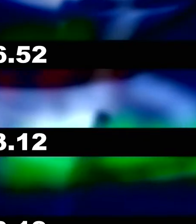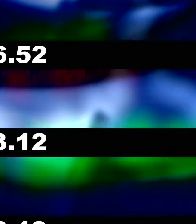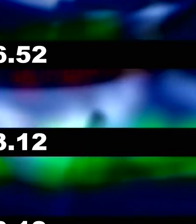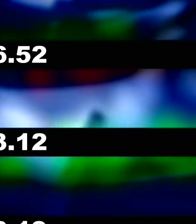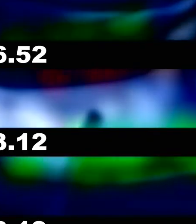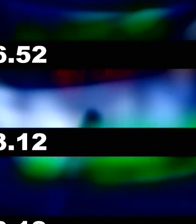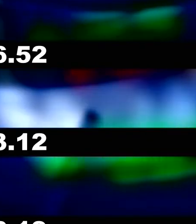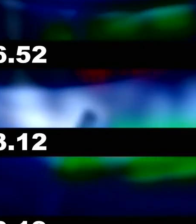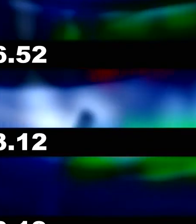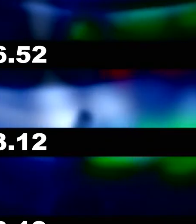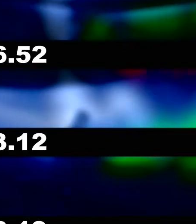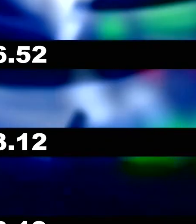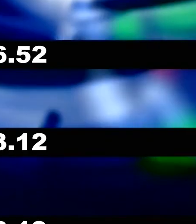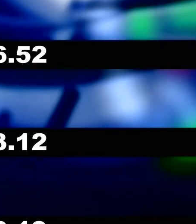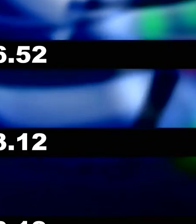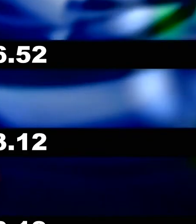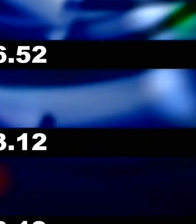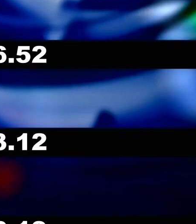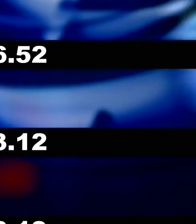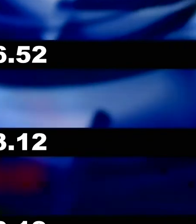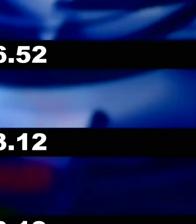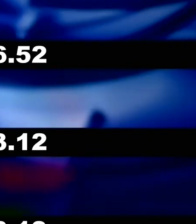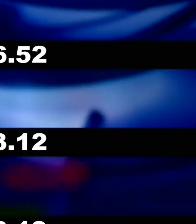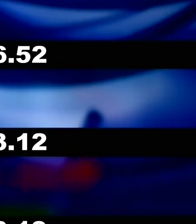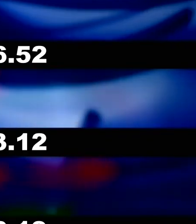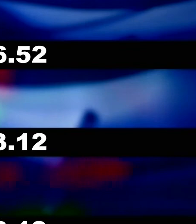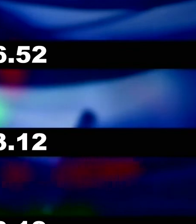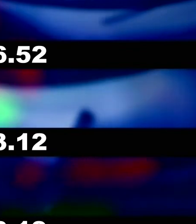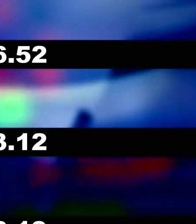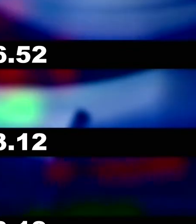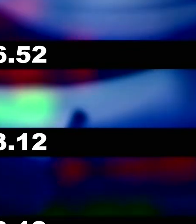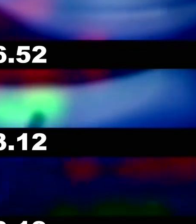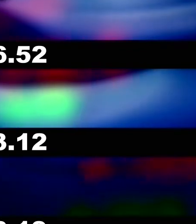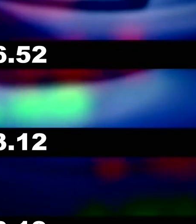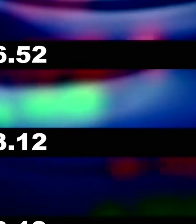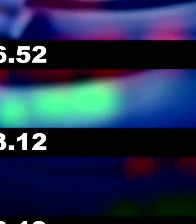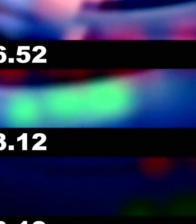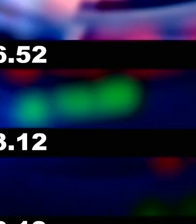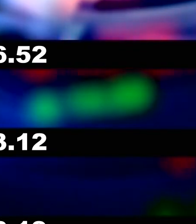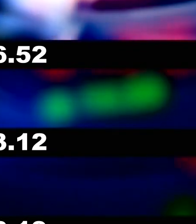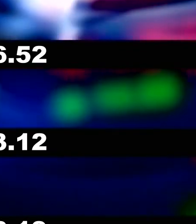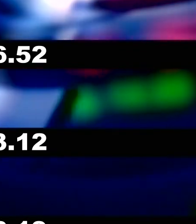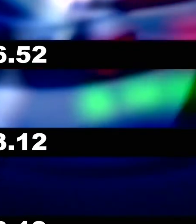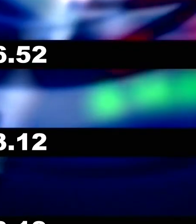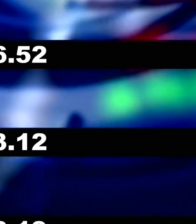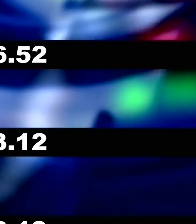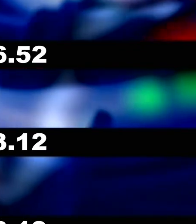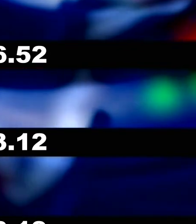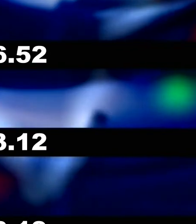$118,326.52. And they were followed by Trinidad and Tobago NGL Limited and Trinidad Cement Limited.